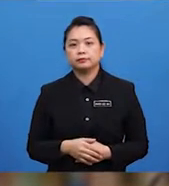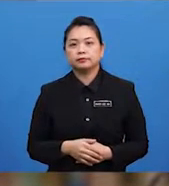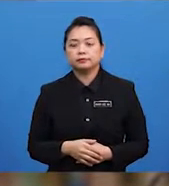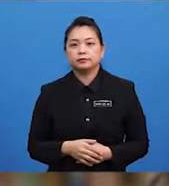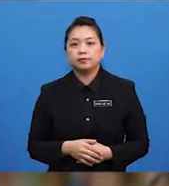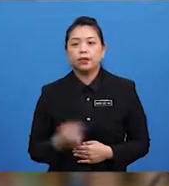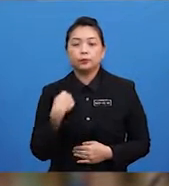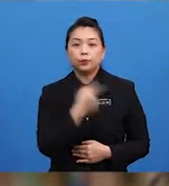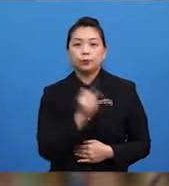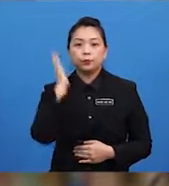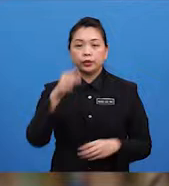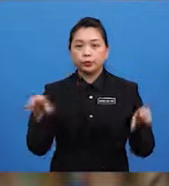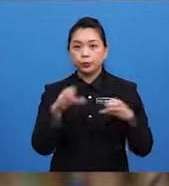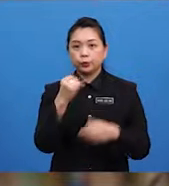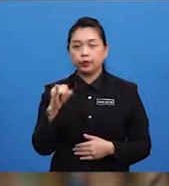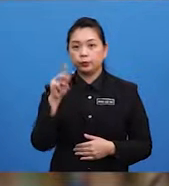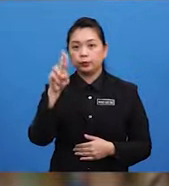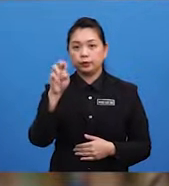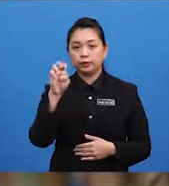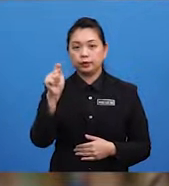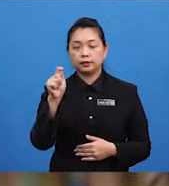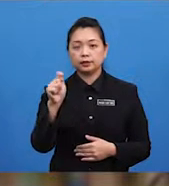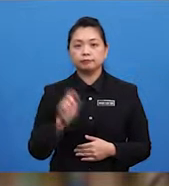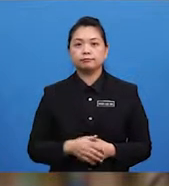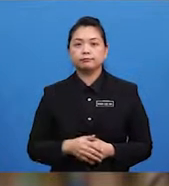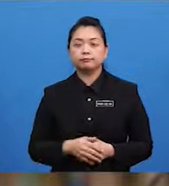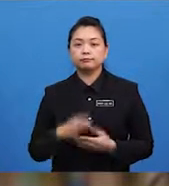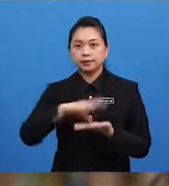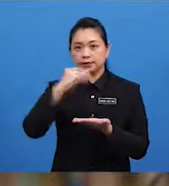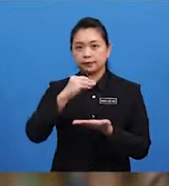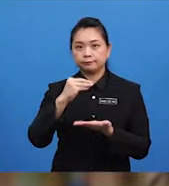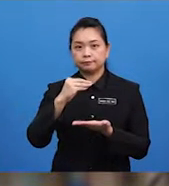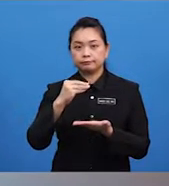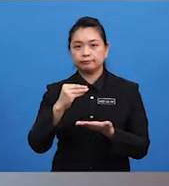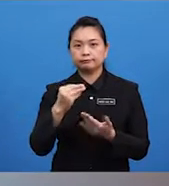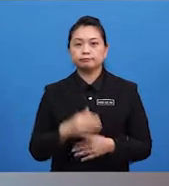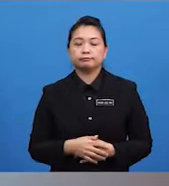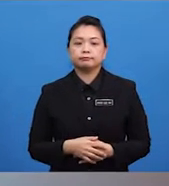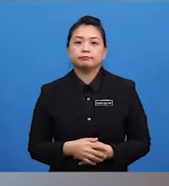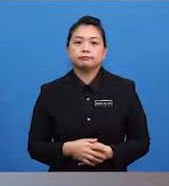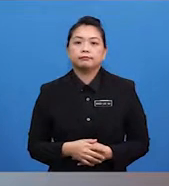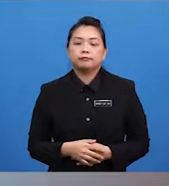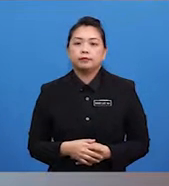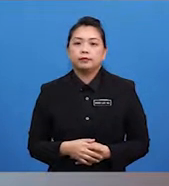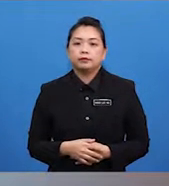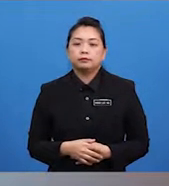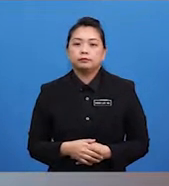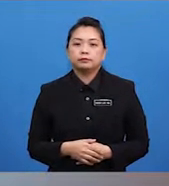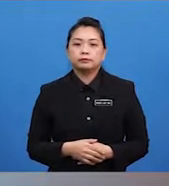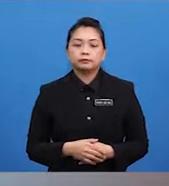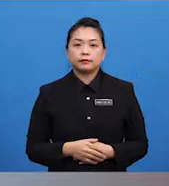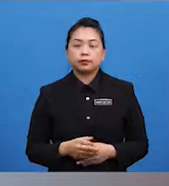we will be doing a MUET reading lesson today. Okay? Great. Our lesson today will focus